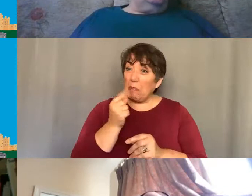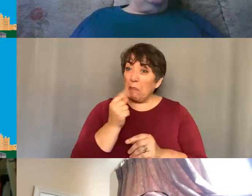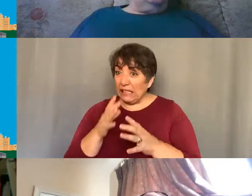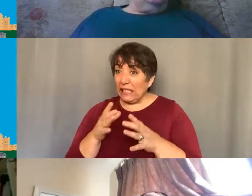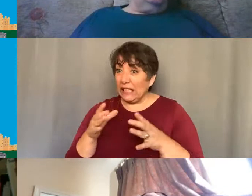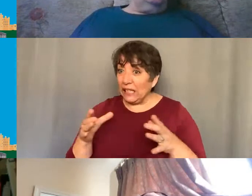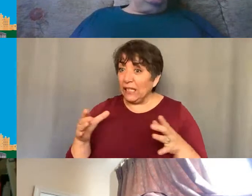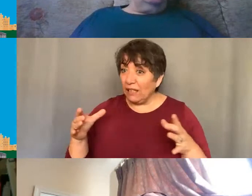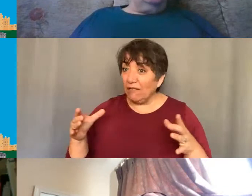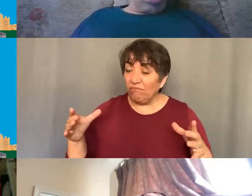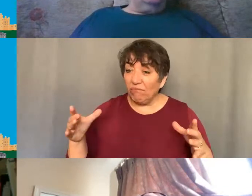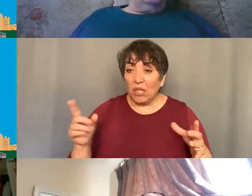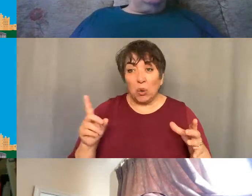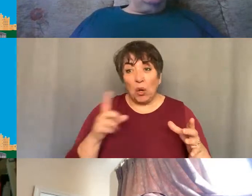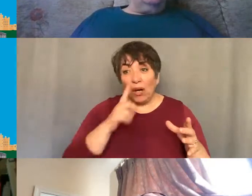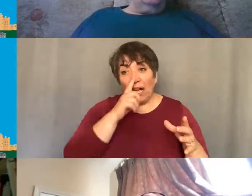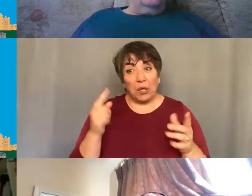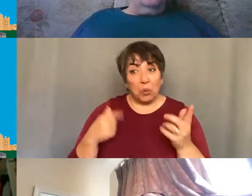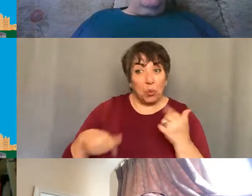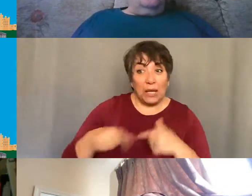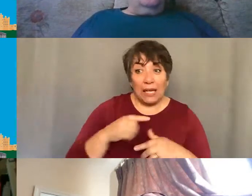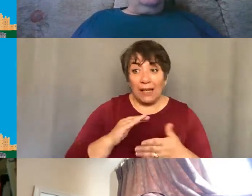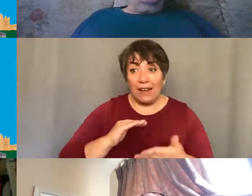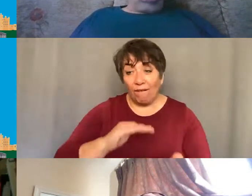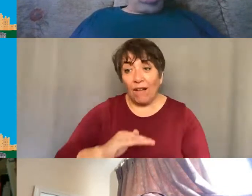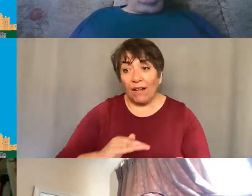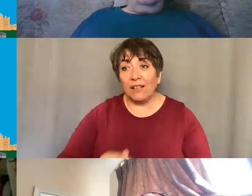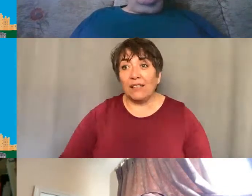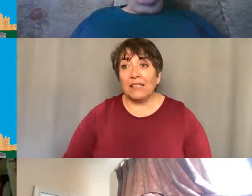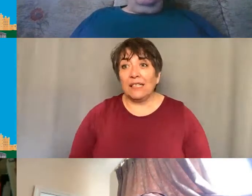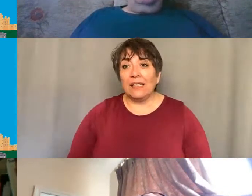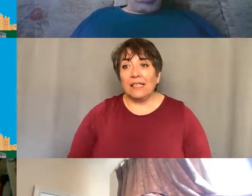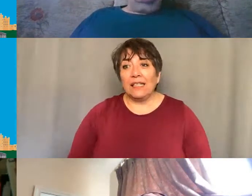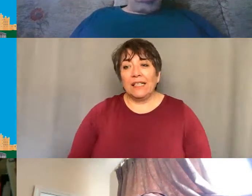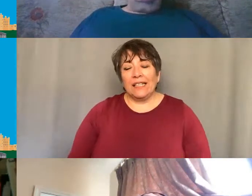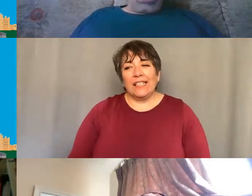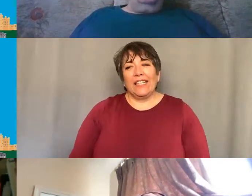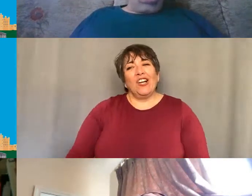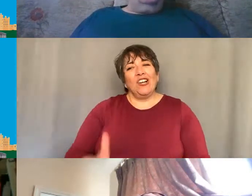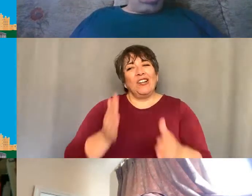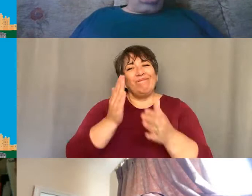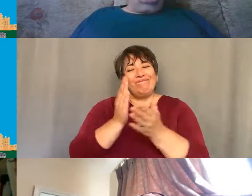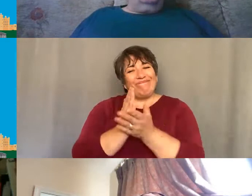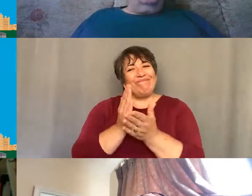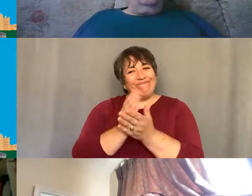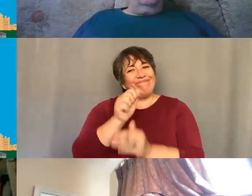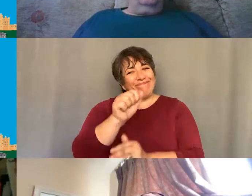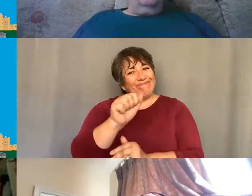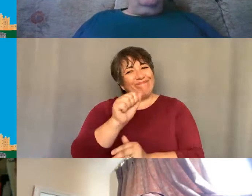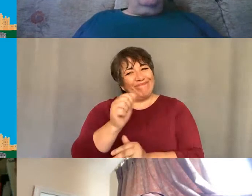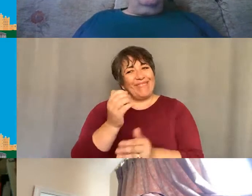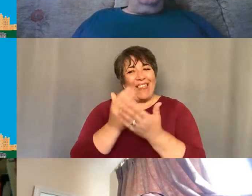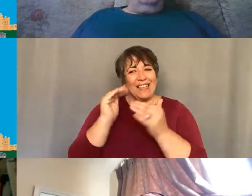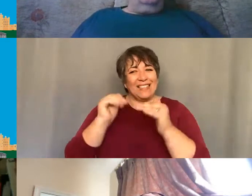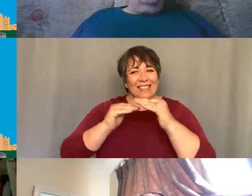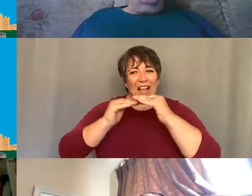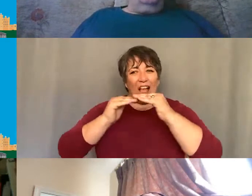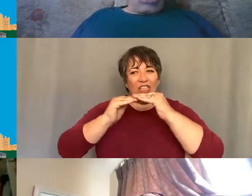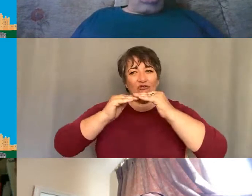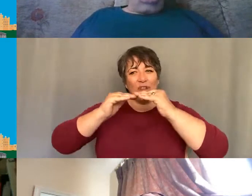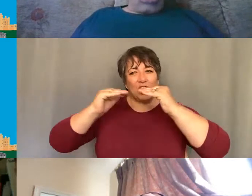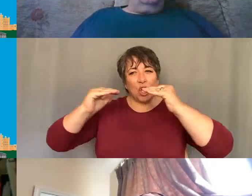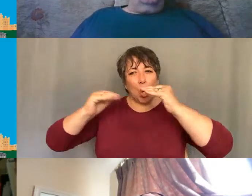to build into what we can deliver. So yes, there is a threshold with resource, because